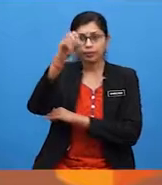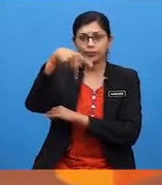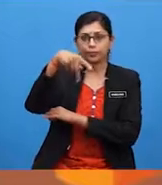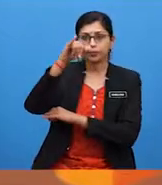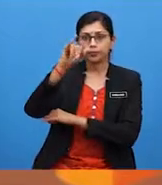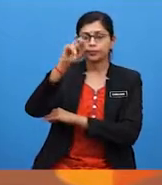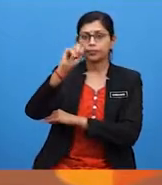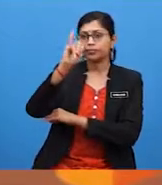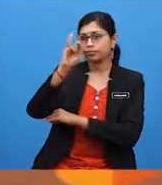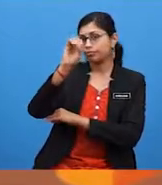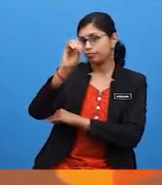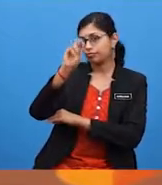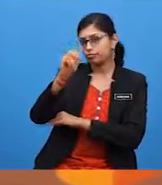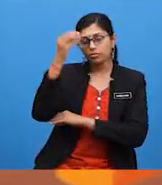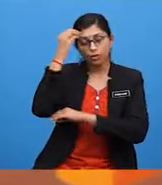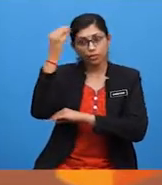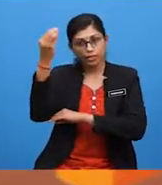matter.